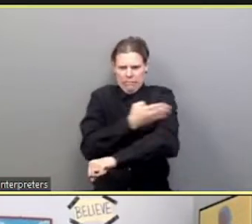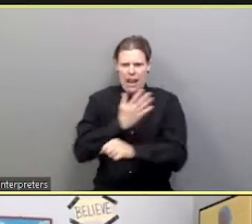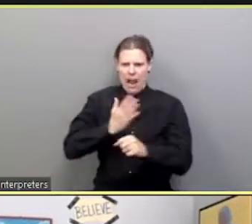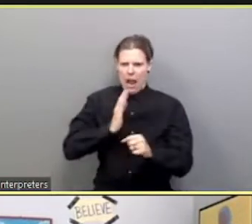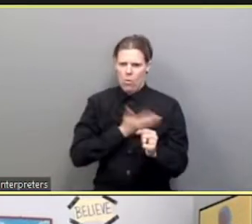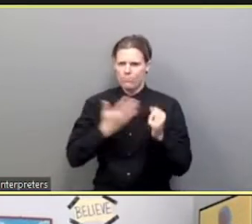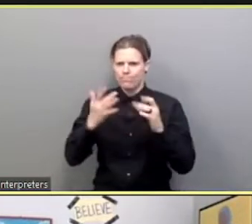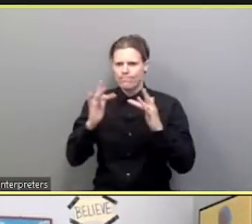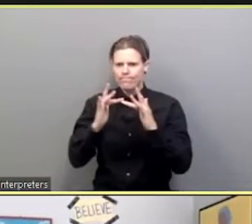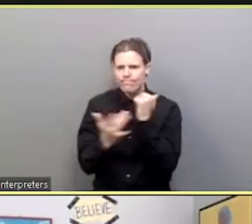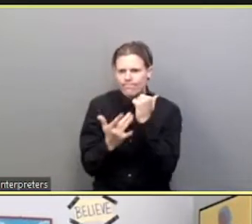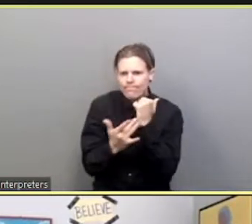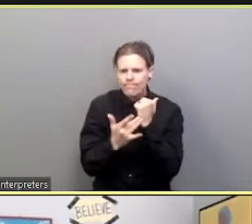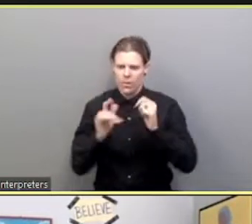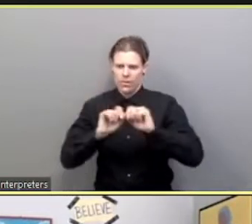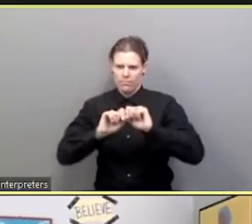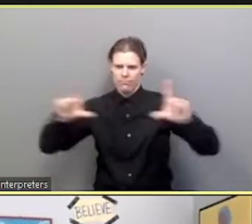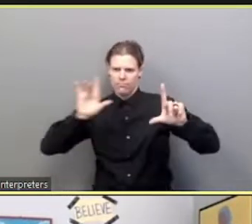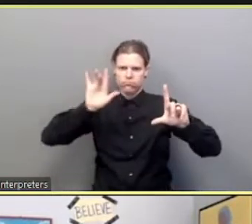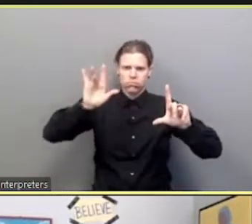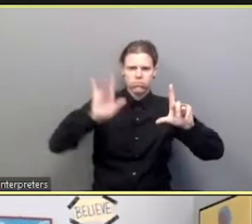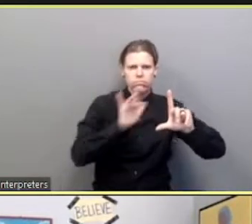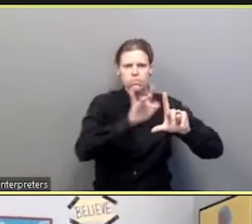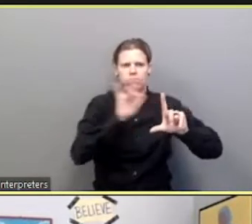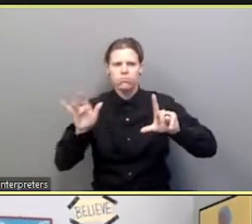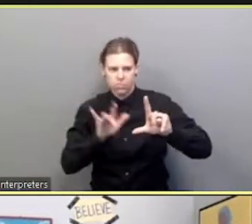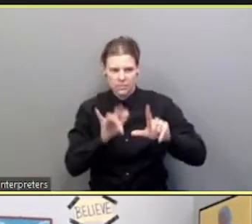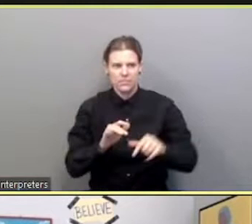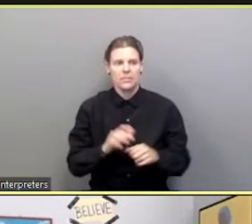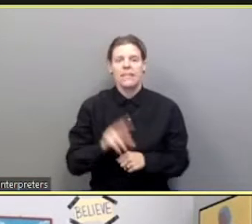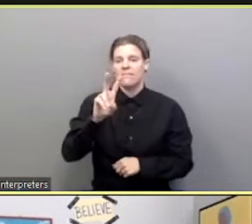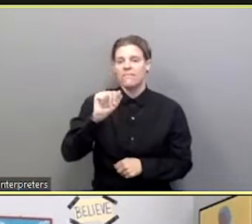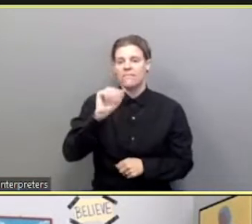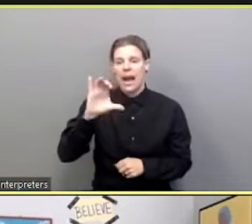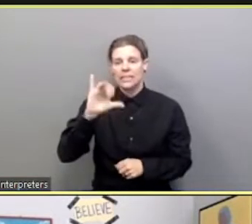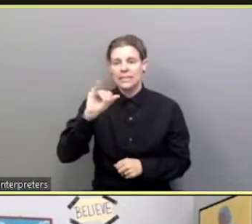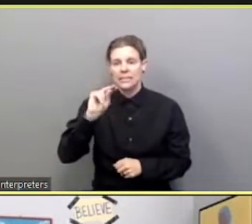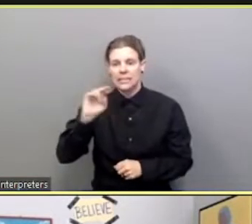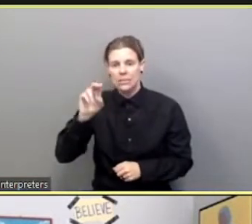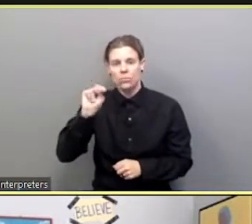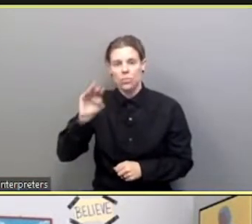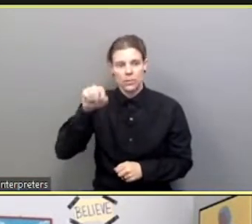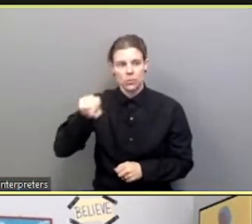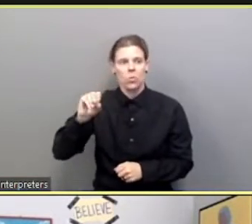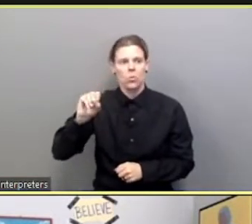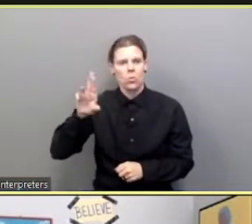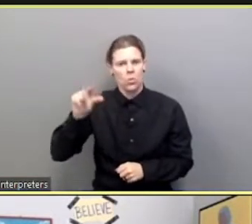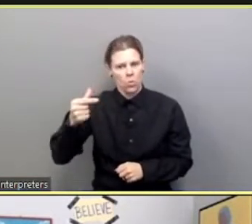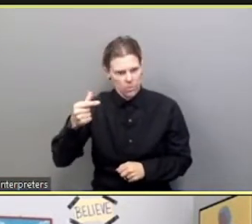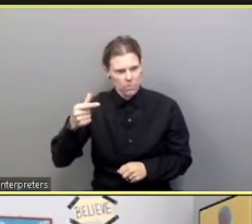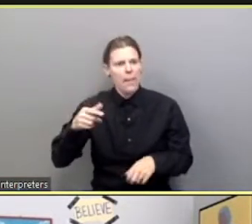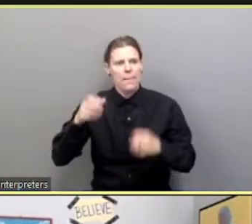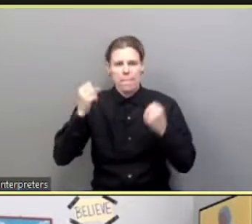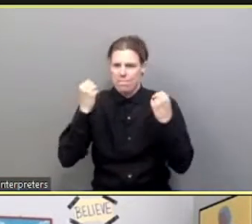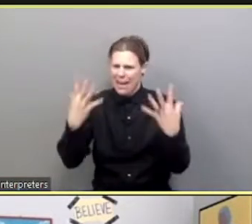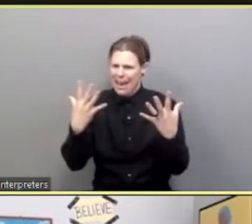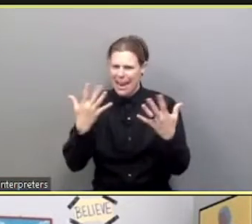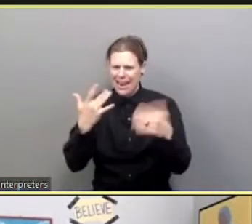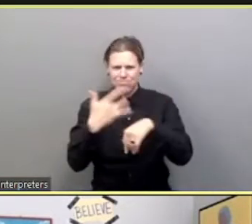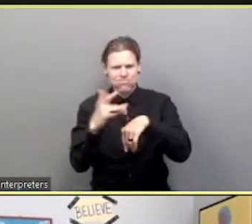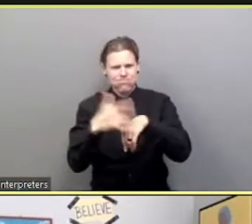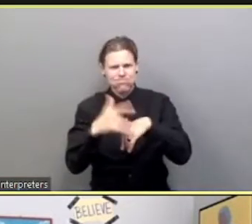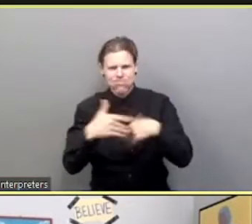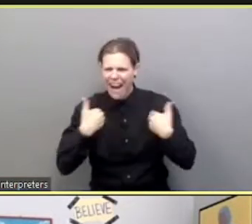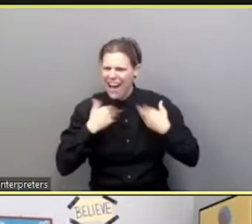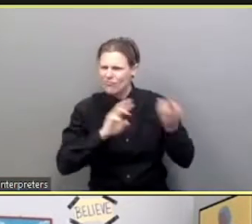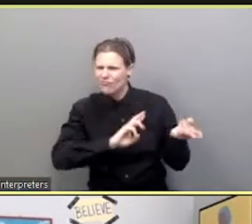at vaccinenewmexico.org. We have thousands and thousands of appointments available. You can also schedule an appointment with your